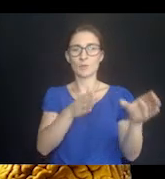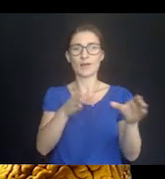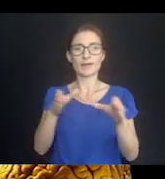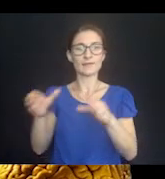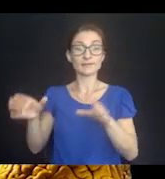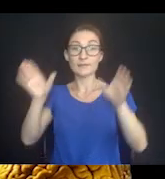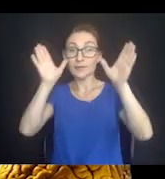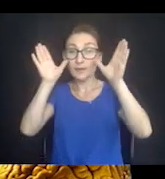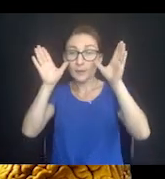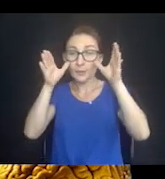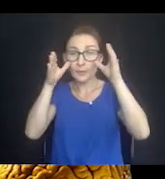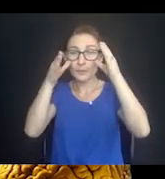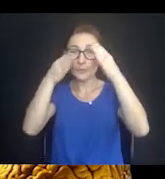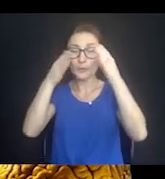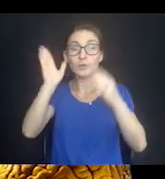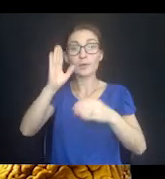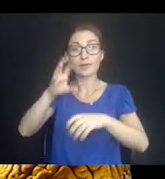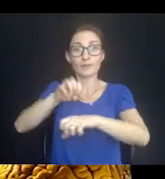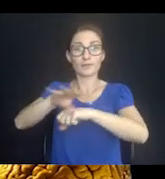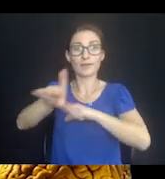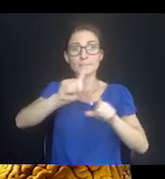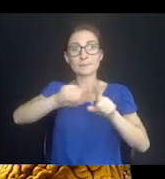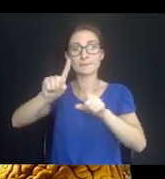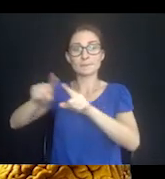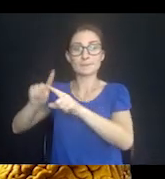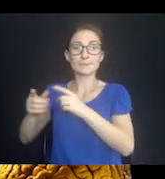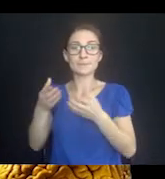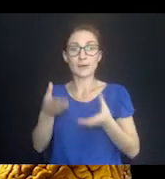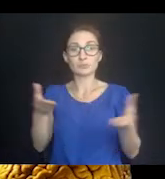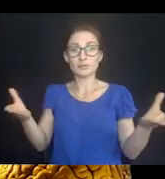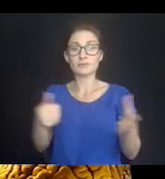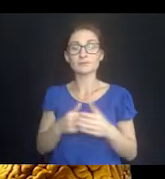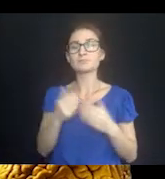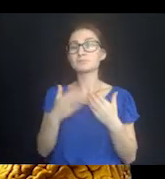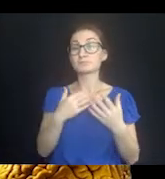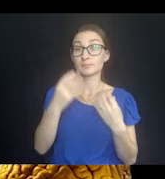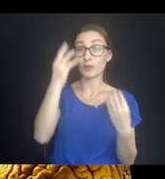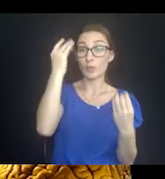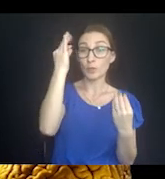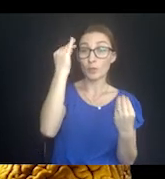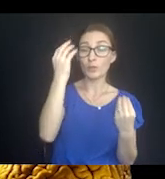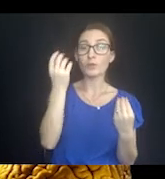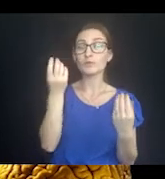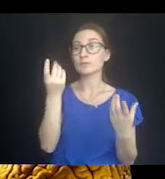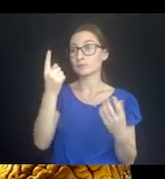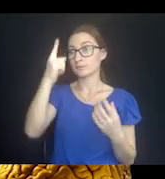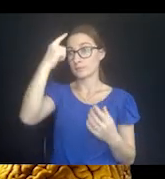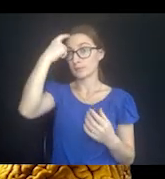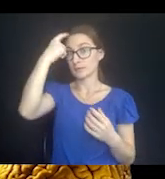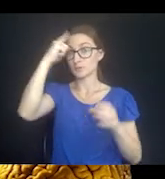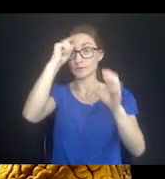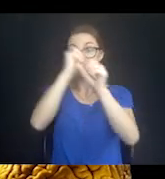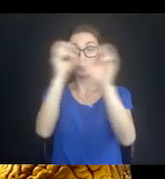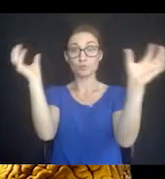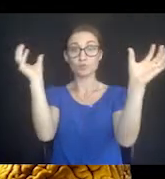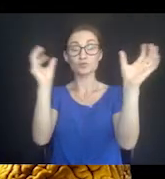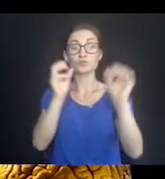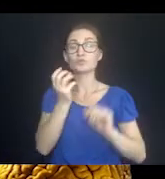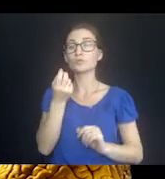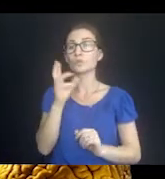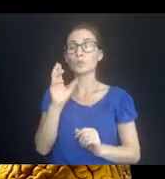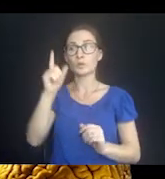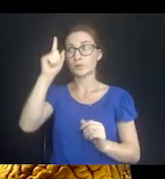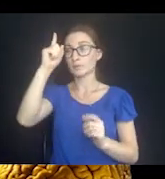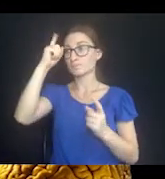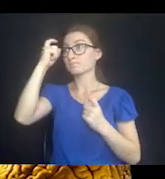There are many different ways that tunnel vision affects these various objects, whether the